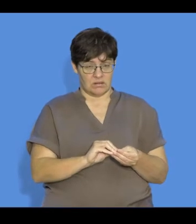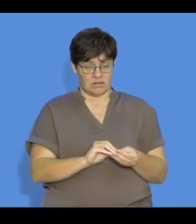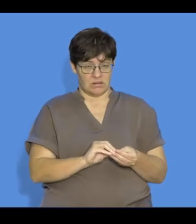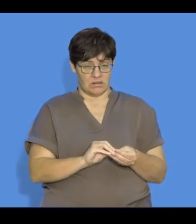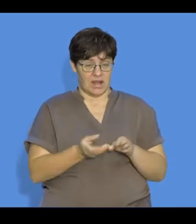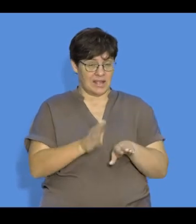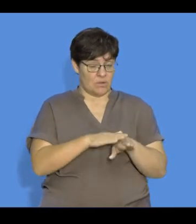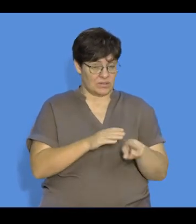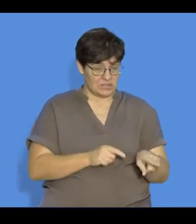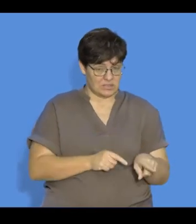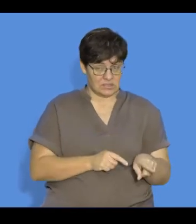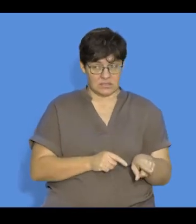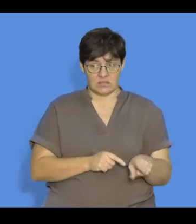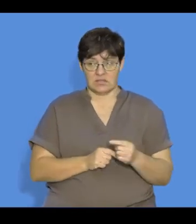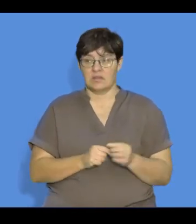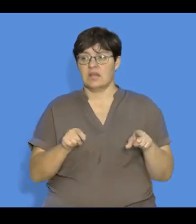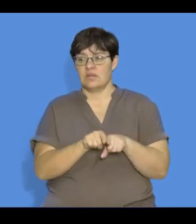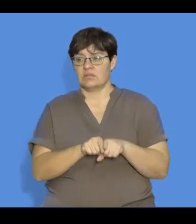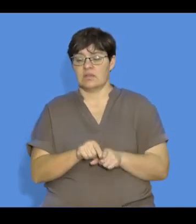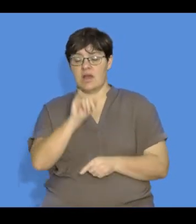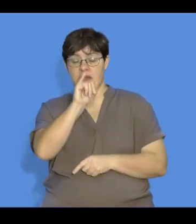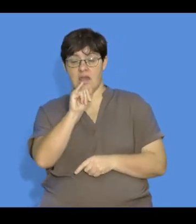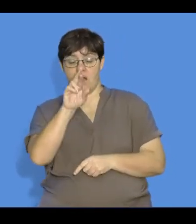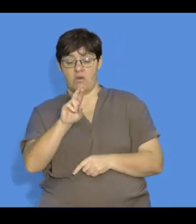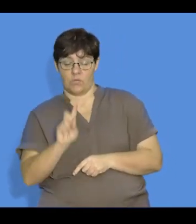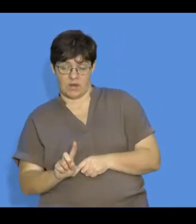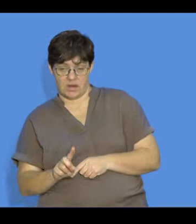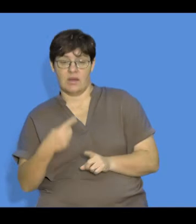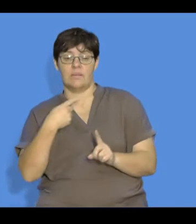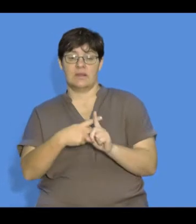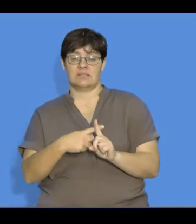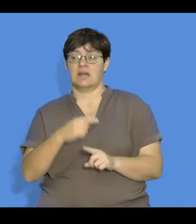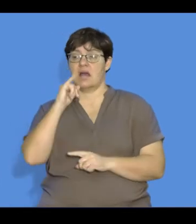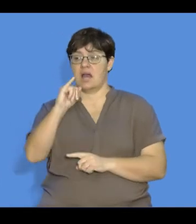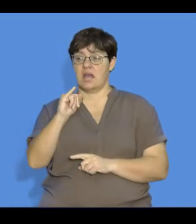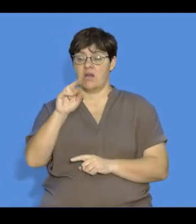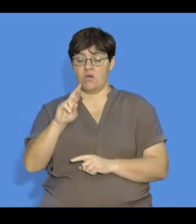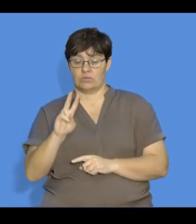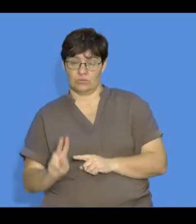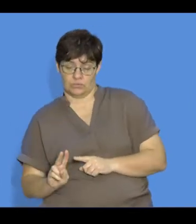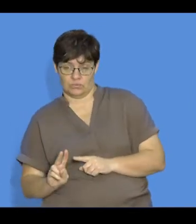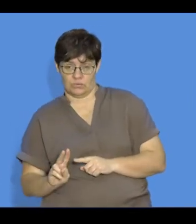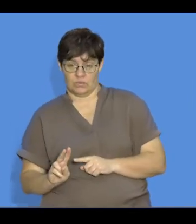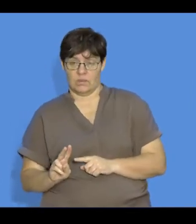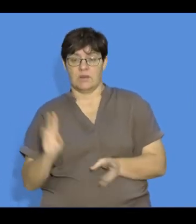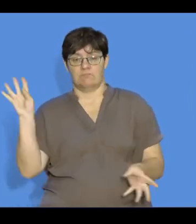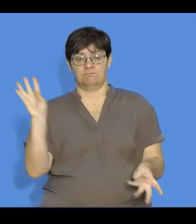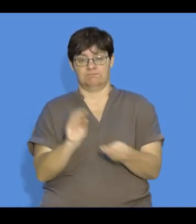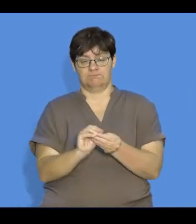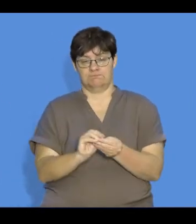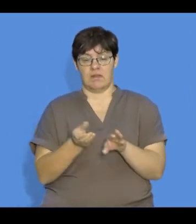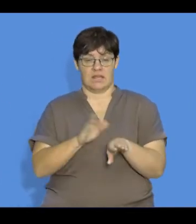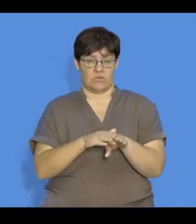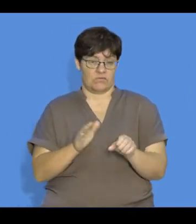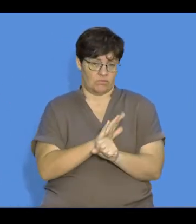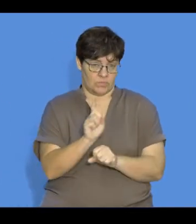is equals to current that goes through R1 plus the current for R2. This will give us the